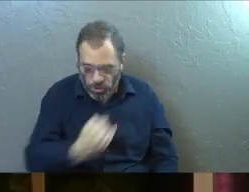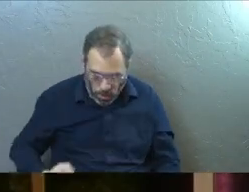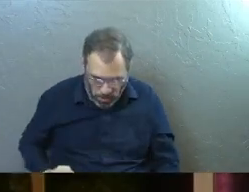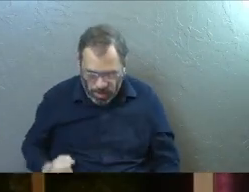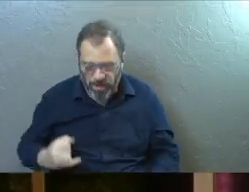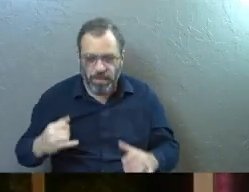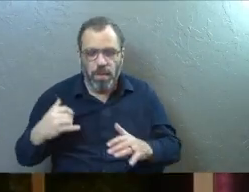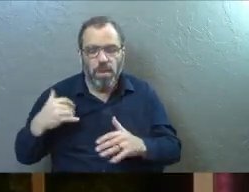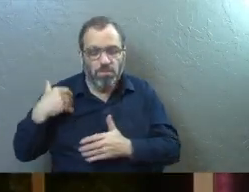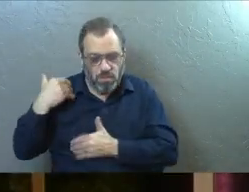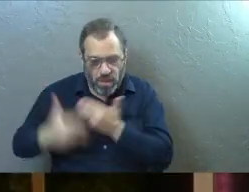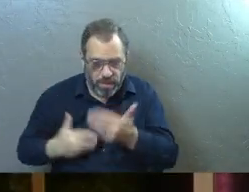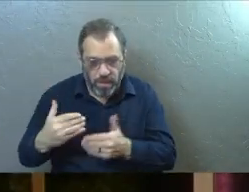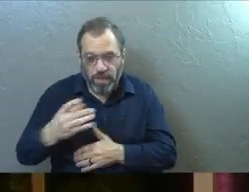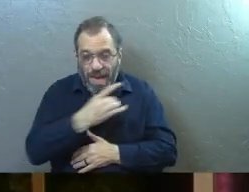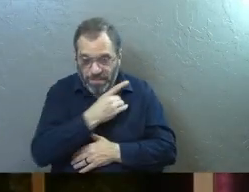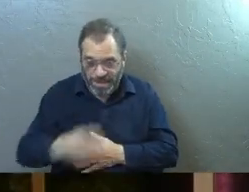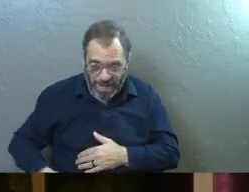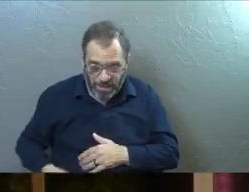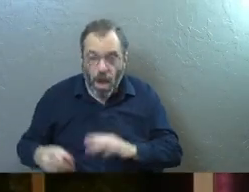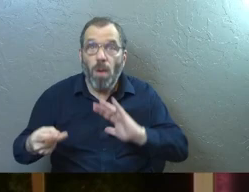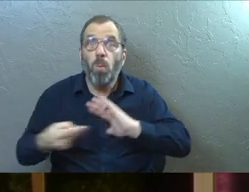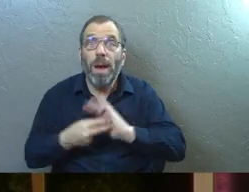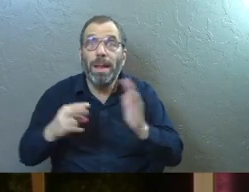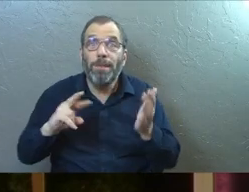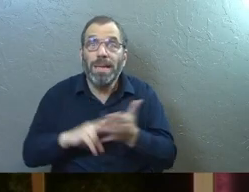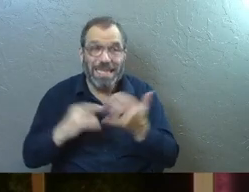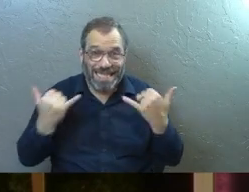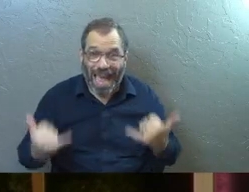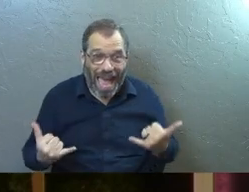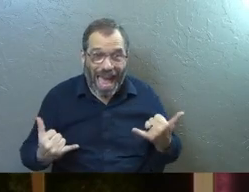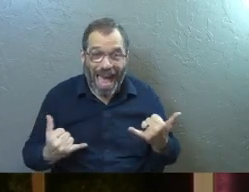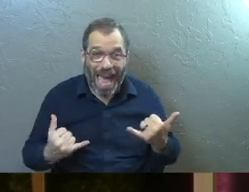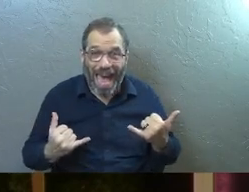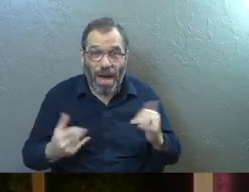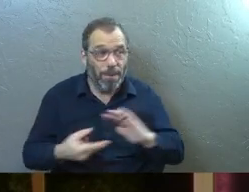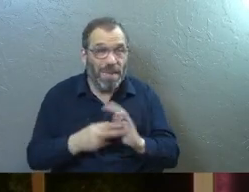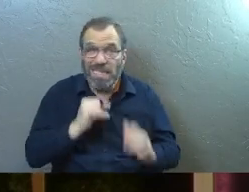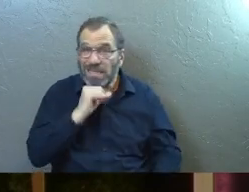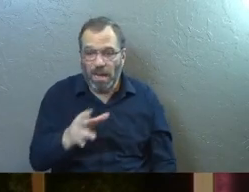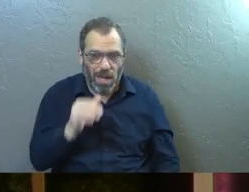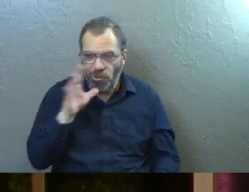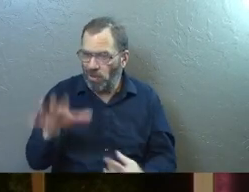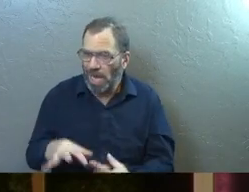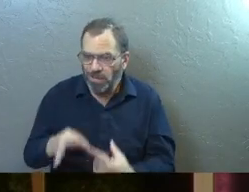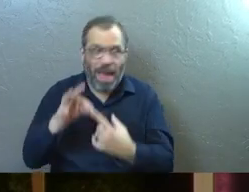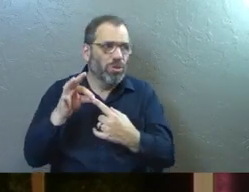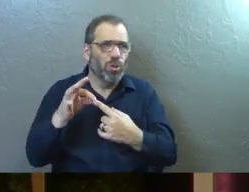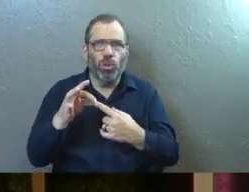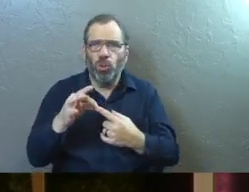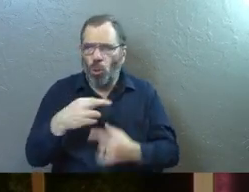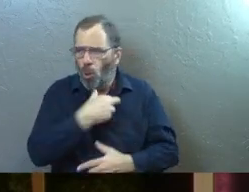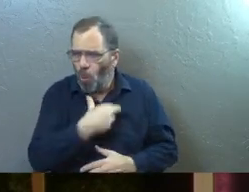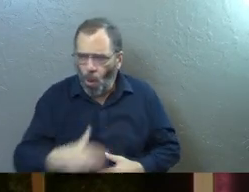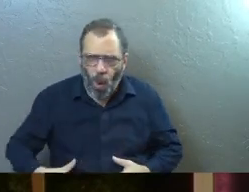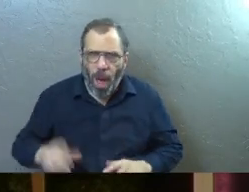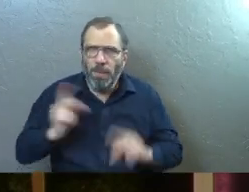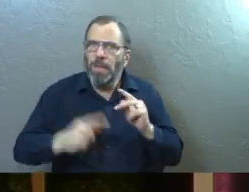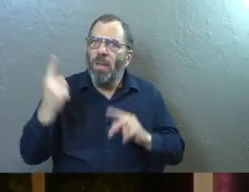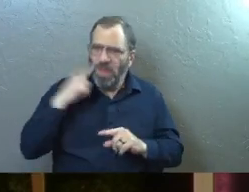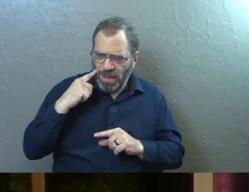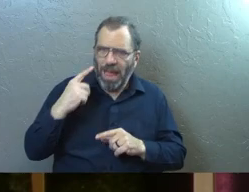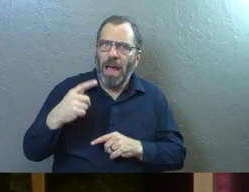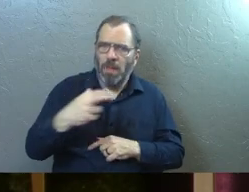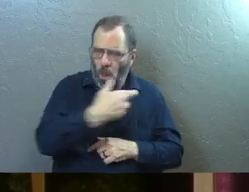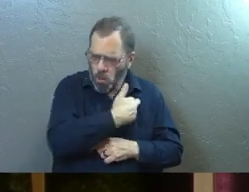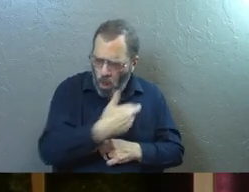important. But what that means in the moment for them is nothing. Like, that doesn't make them special or significant. A lot of people are in that lineage,